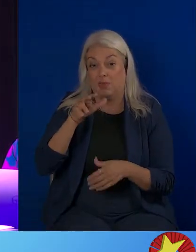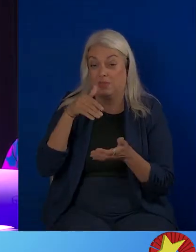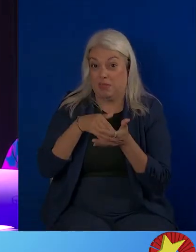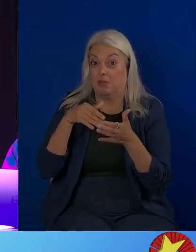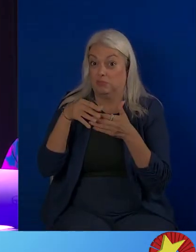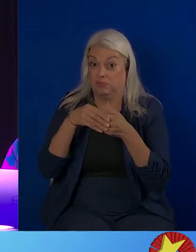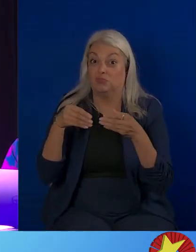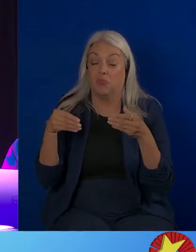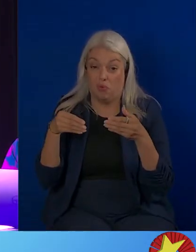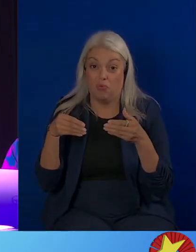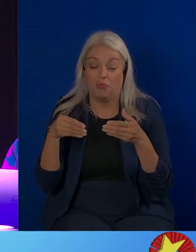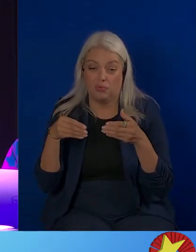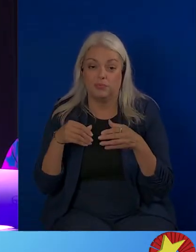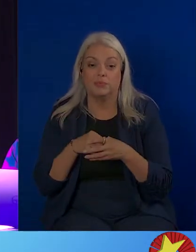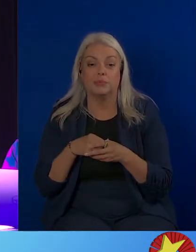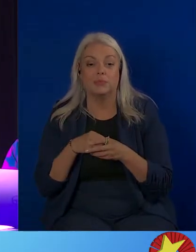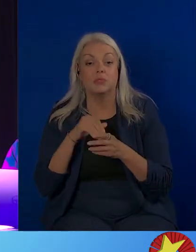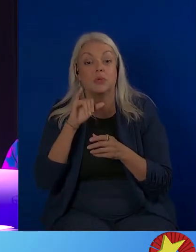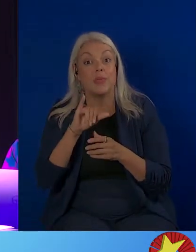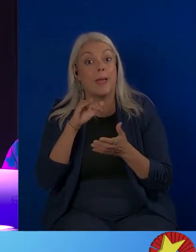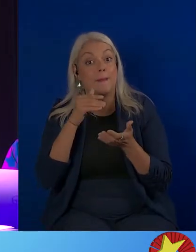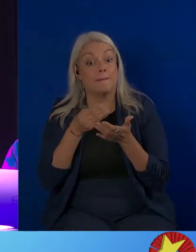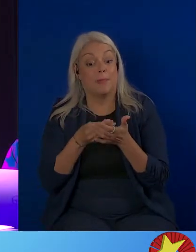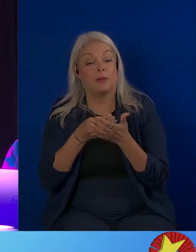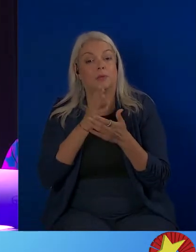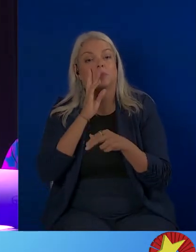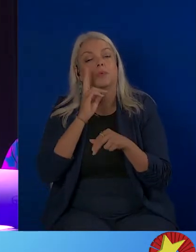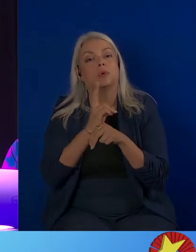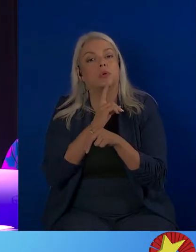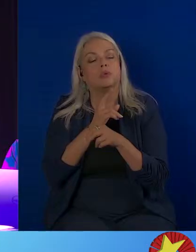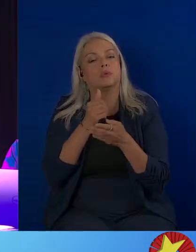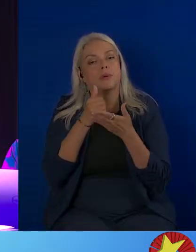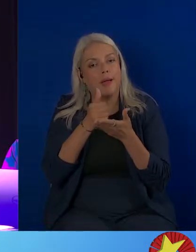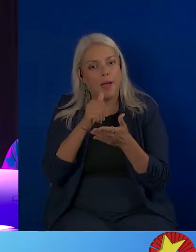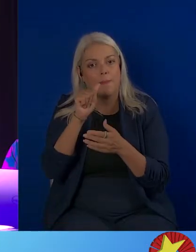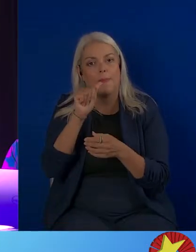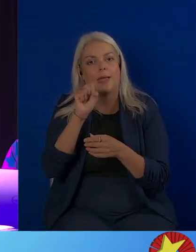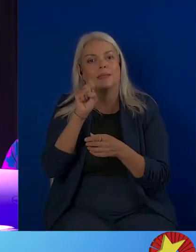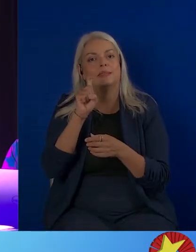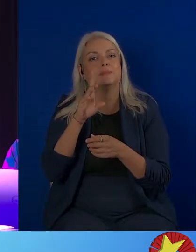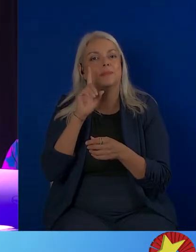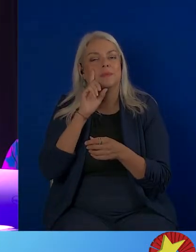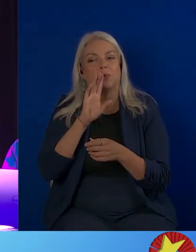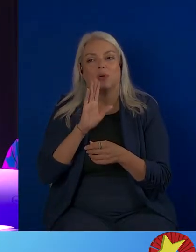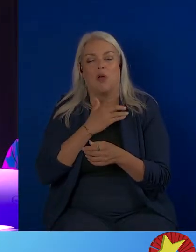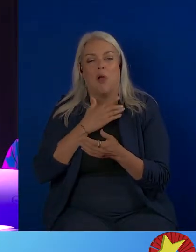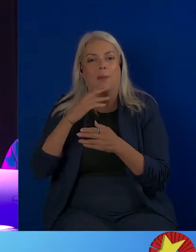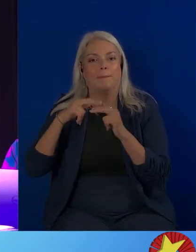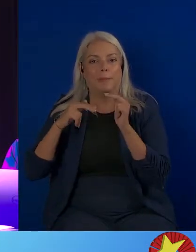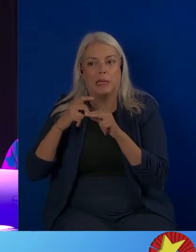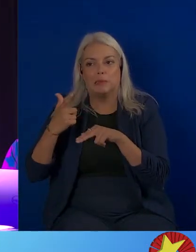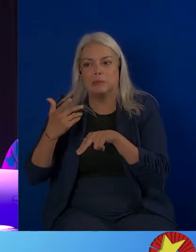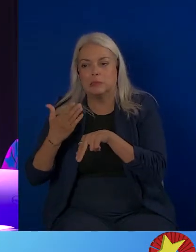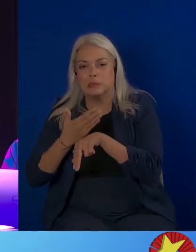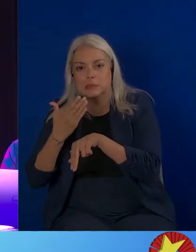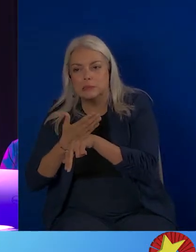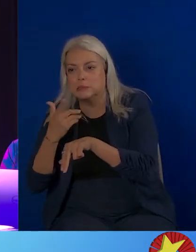$393,000. And that will be used to help ASDB with some of our building renewal needs per the